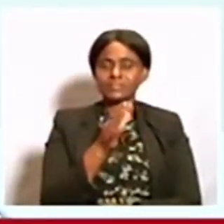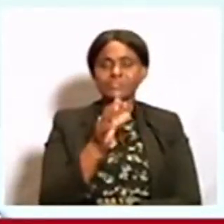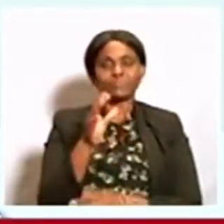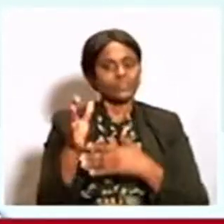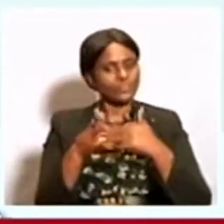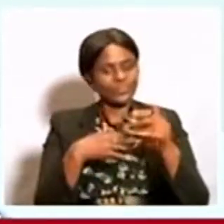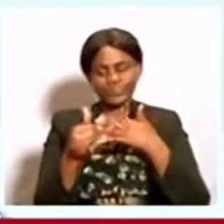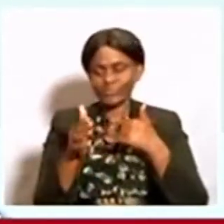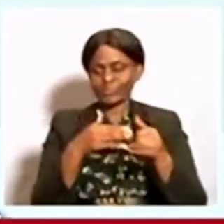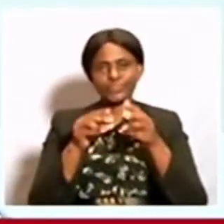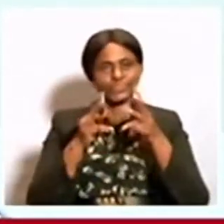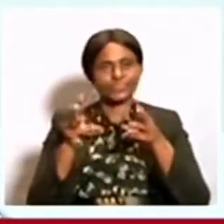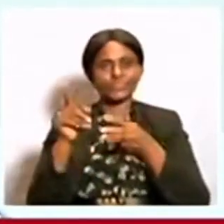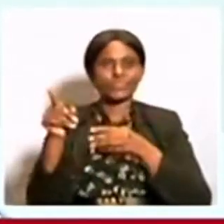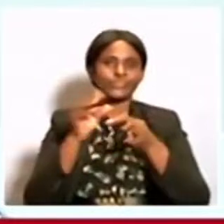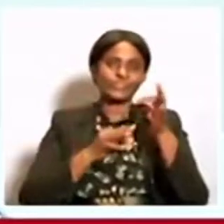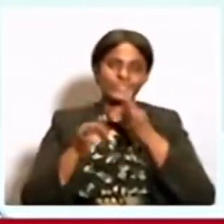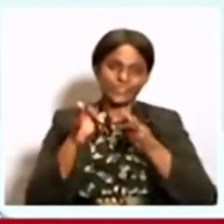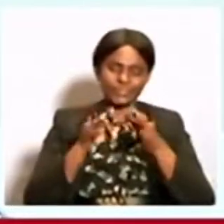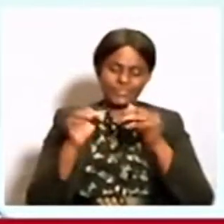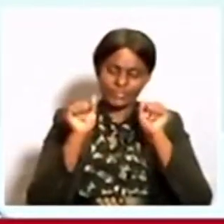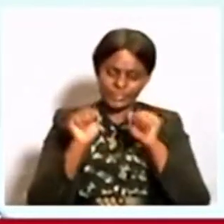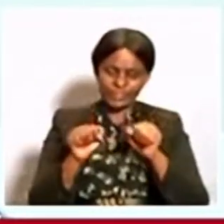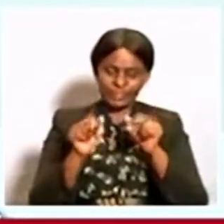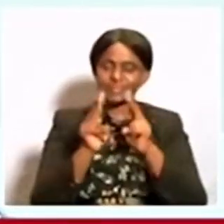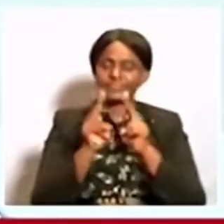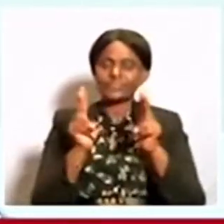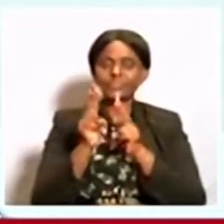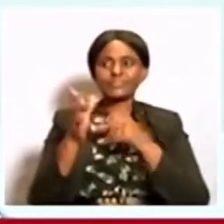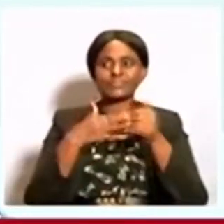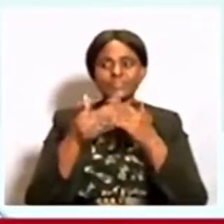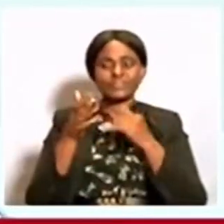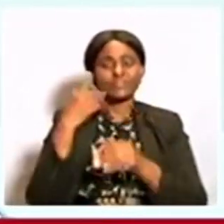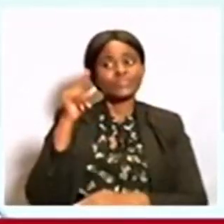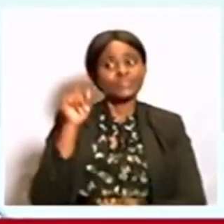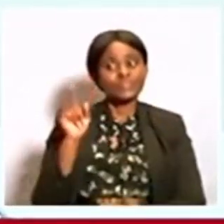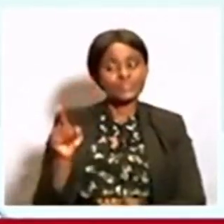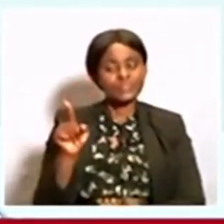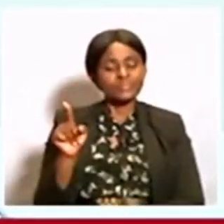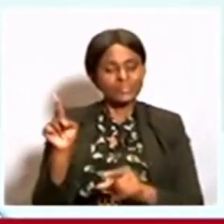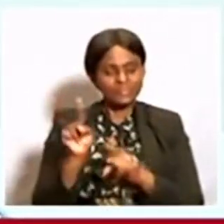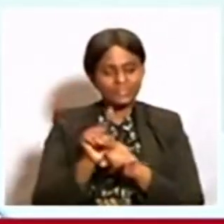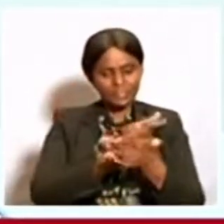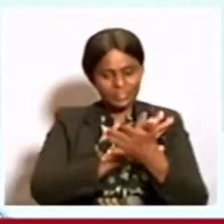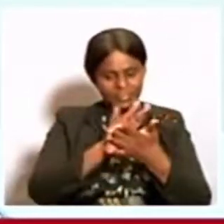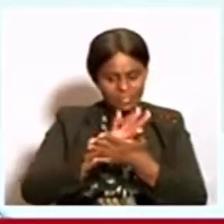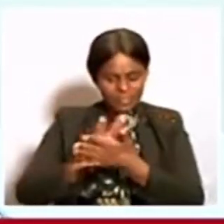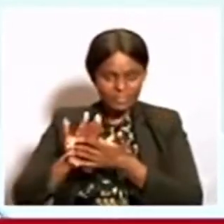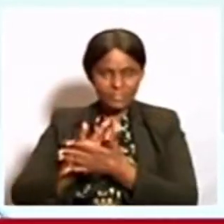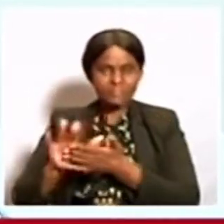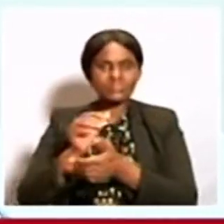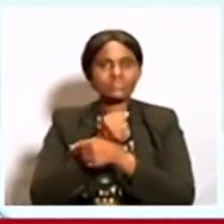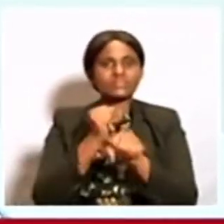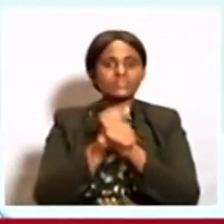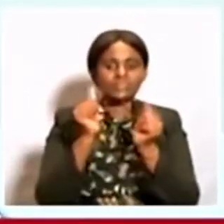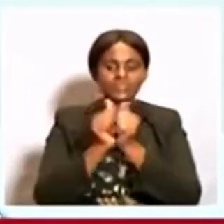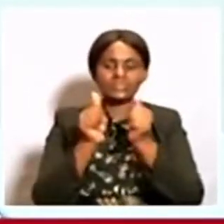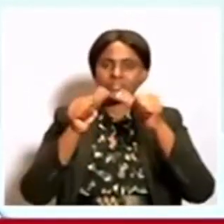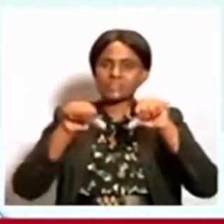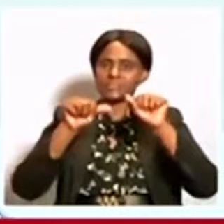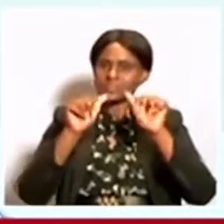as you are explaining, it was going to be very easy for you to iron this one out with the